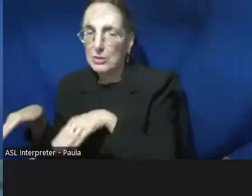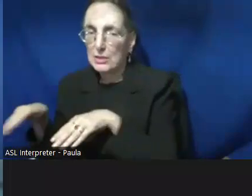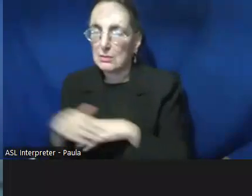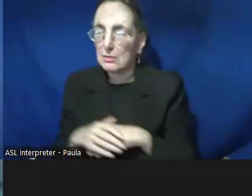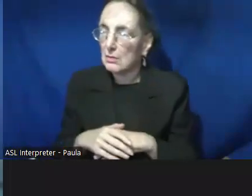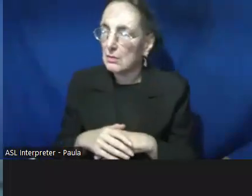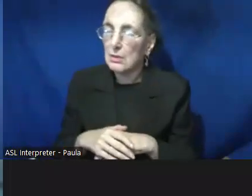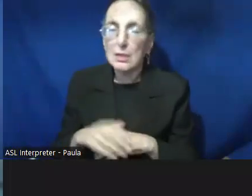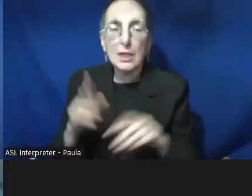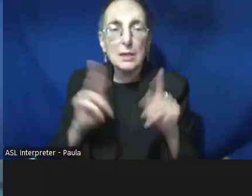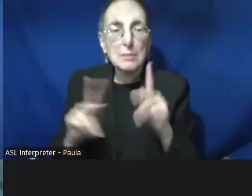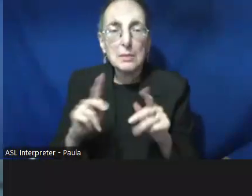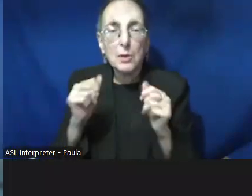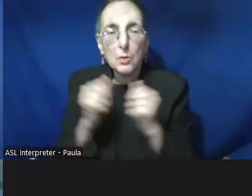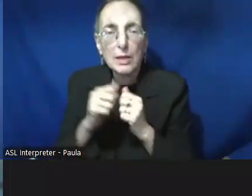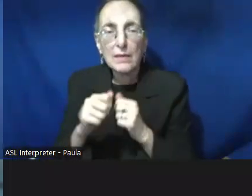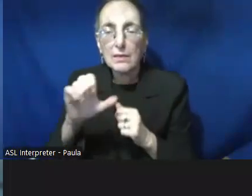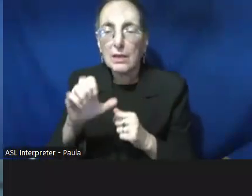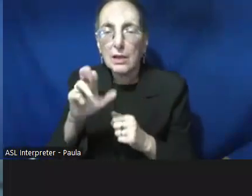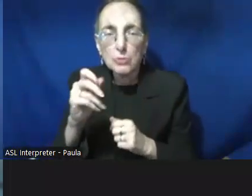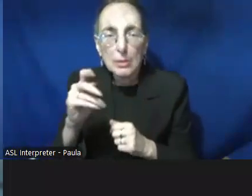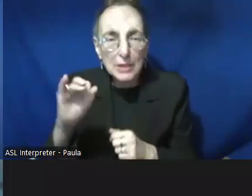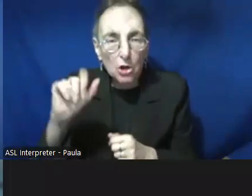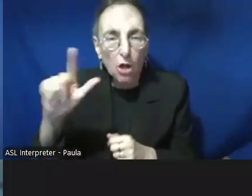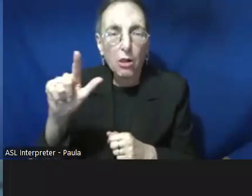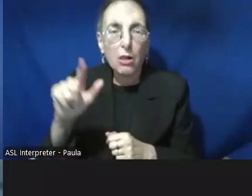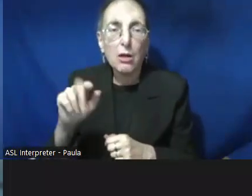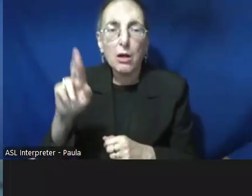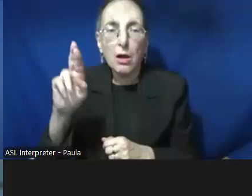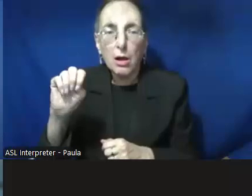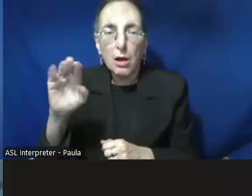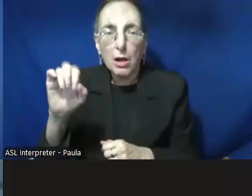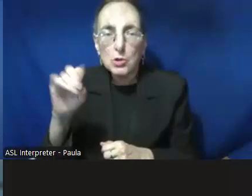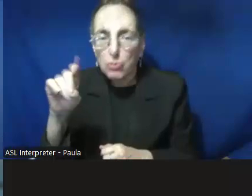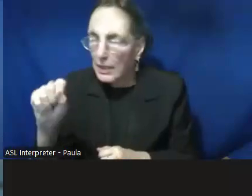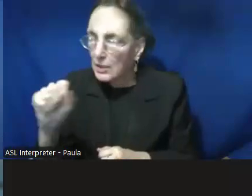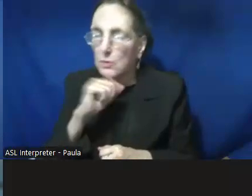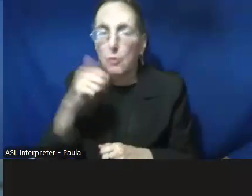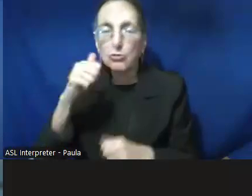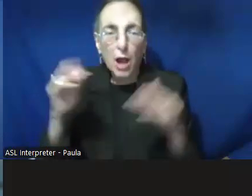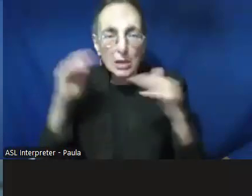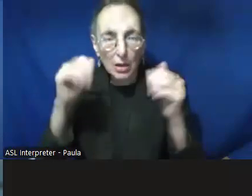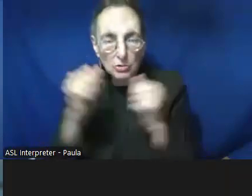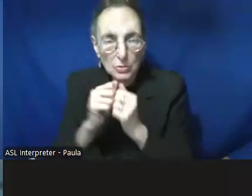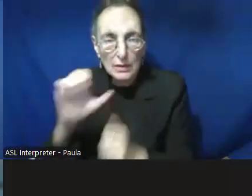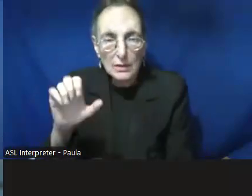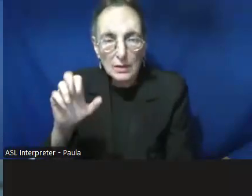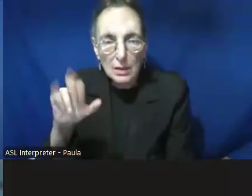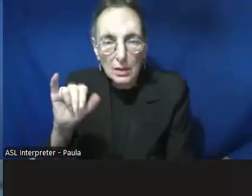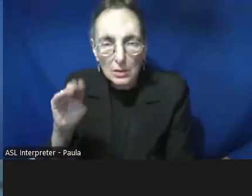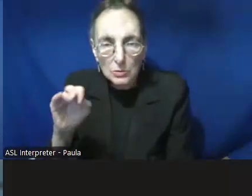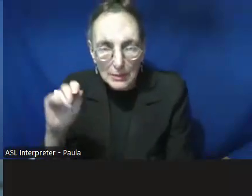Yeah, so people with criminal records, older adults with criminal records, they face a lot of